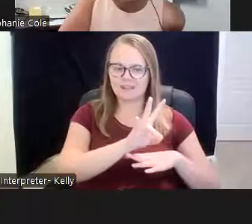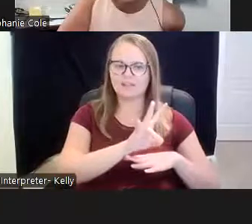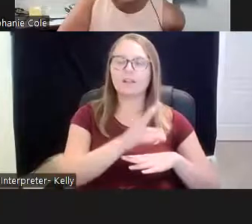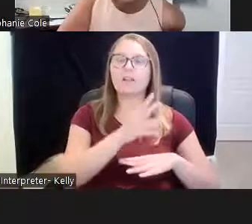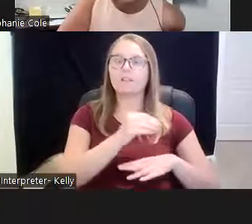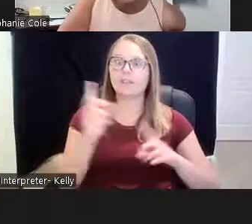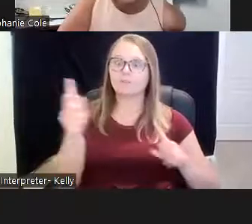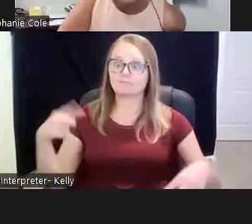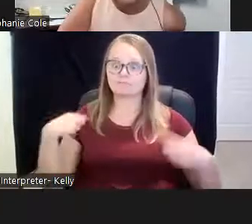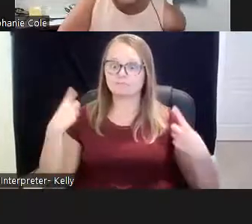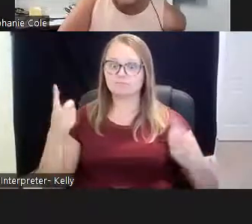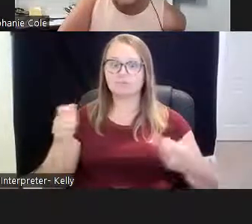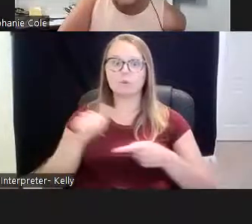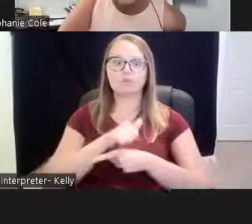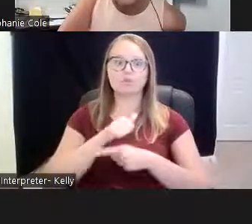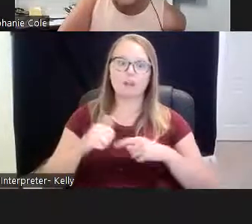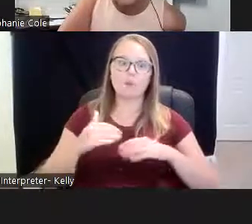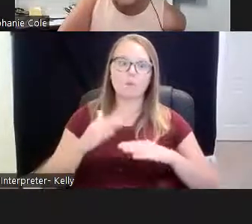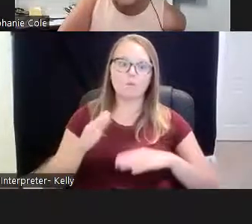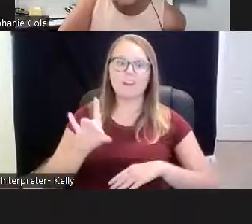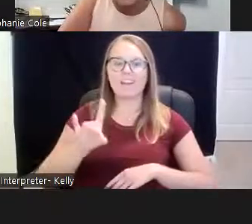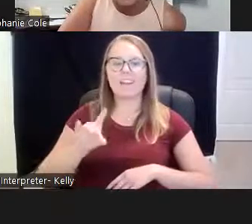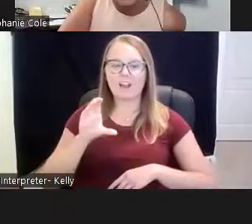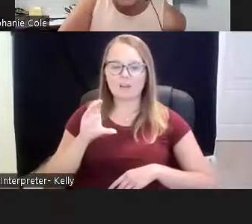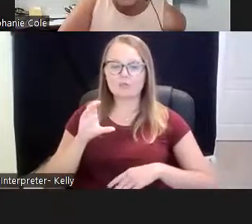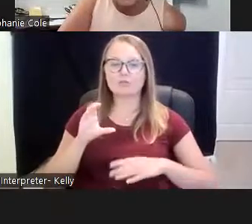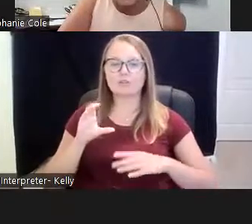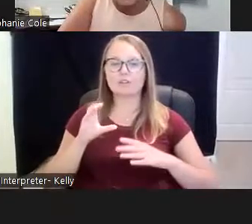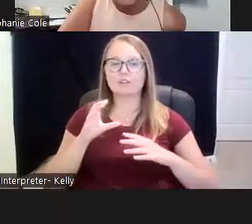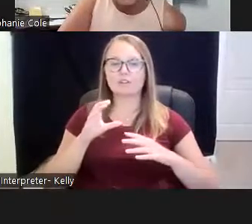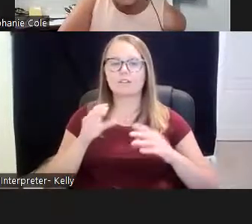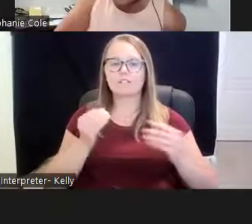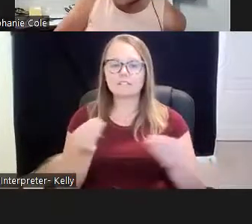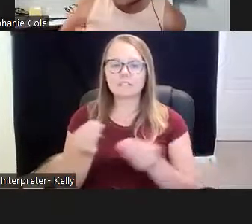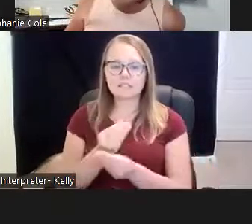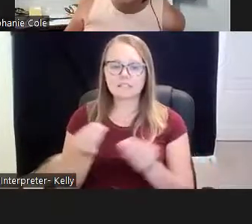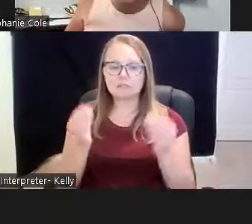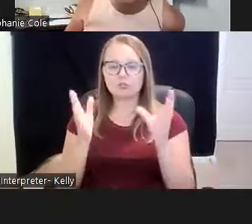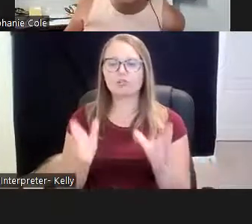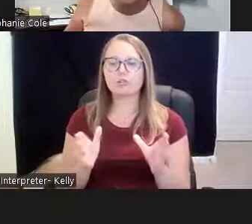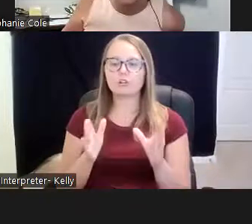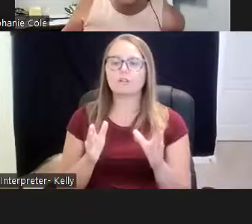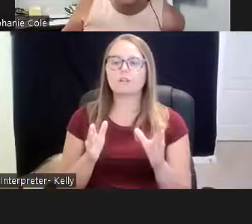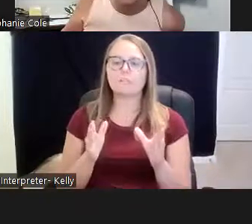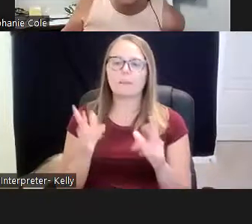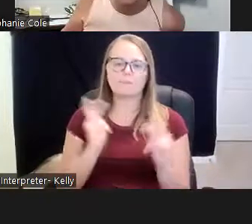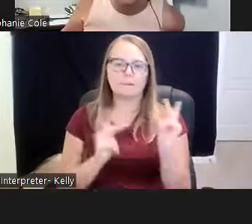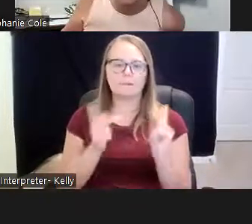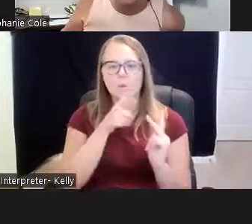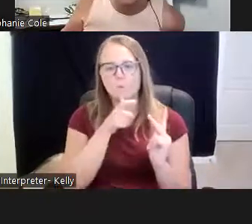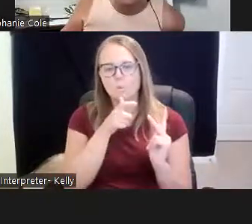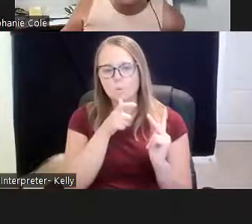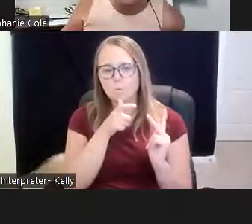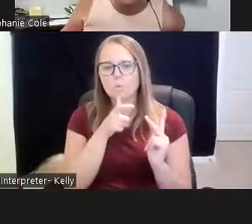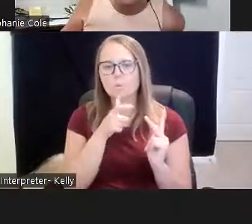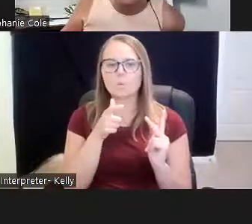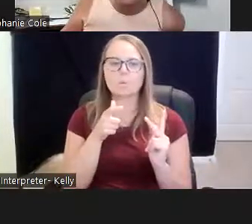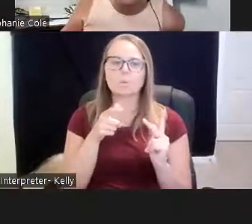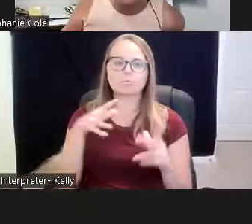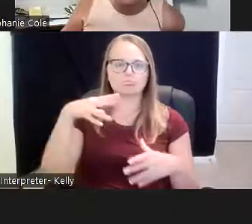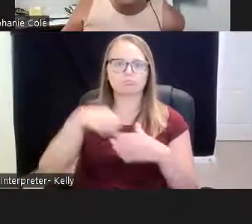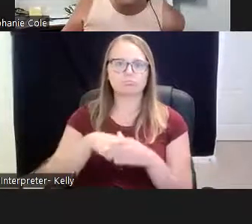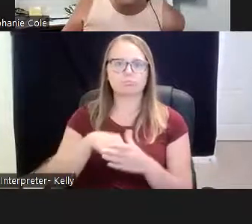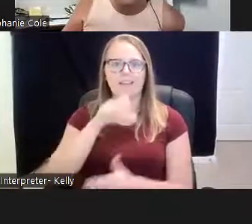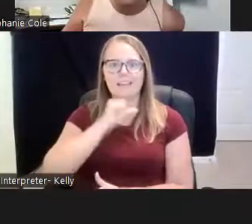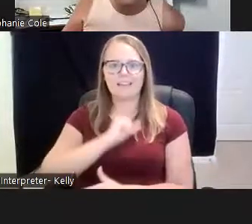since then, we've trained over 800 facilitators. These are people that are in the aging industry that